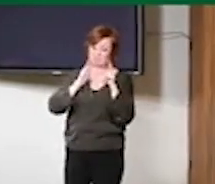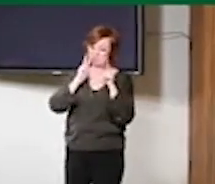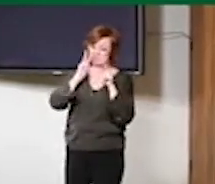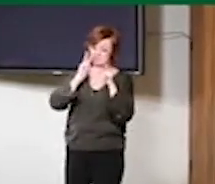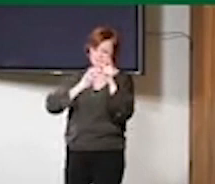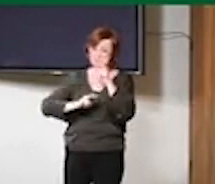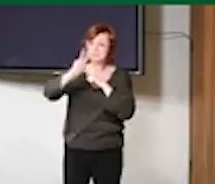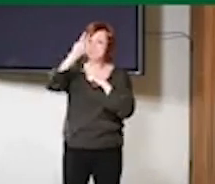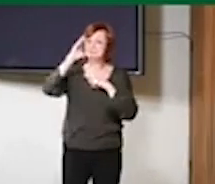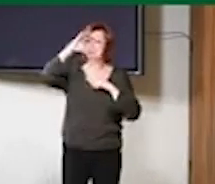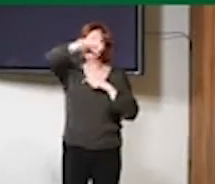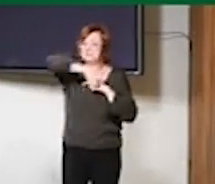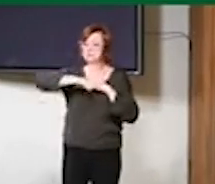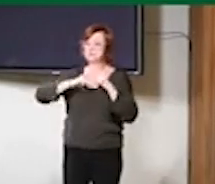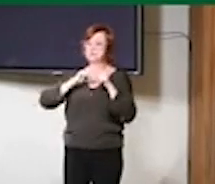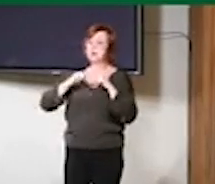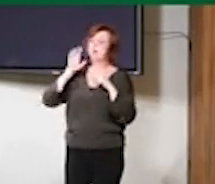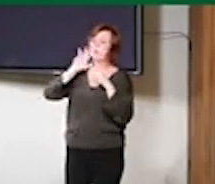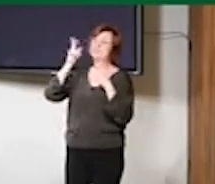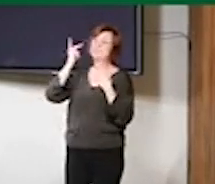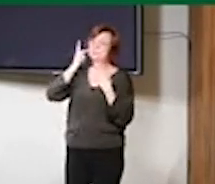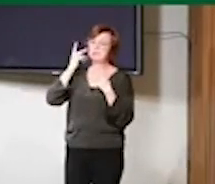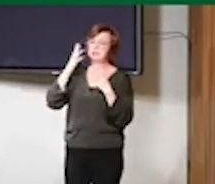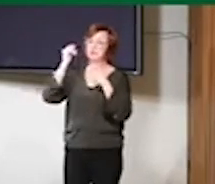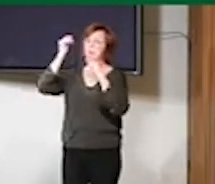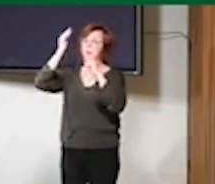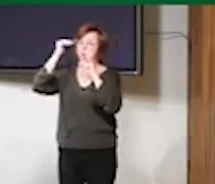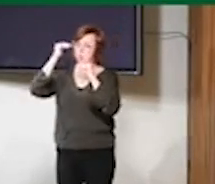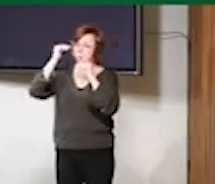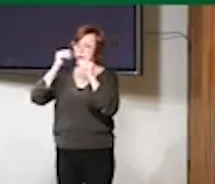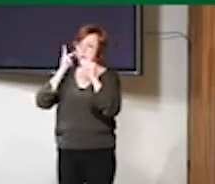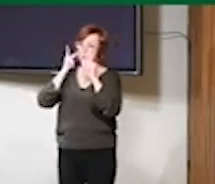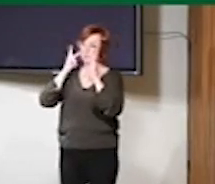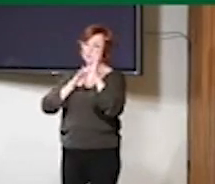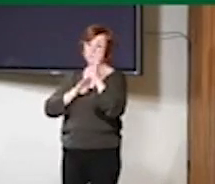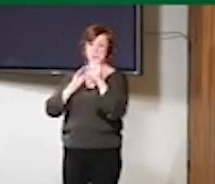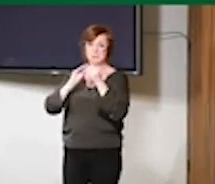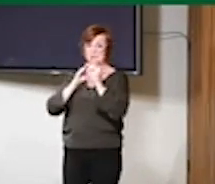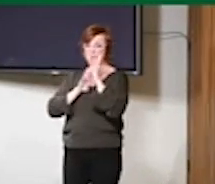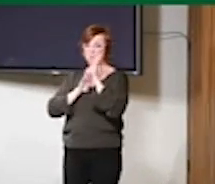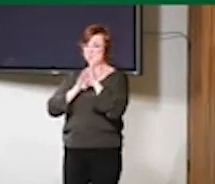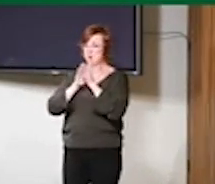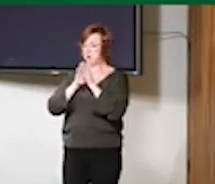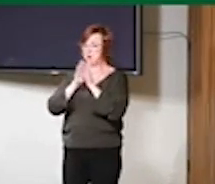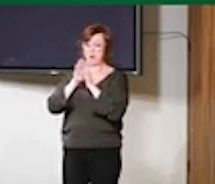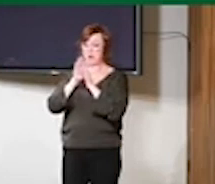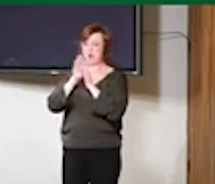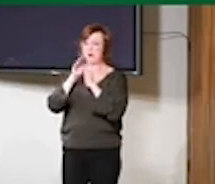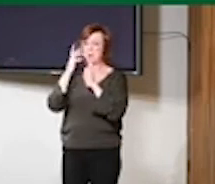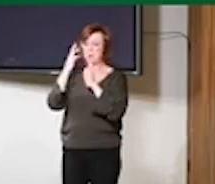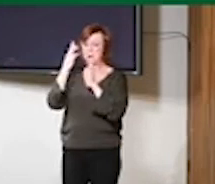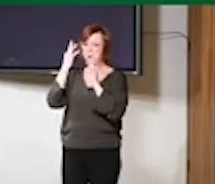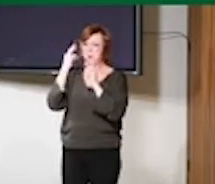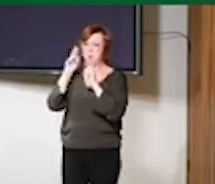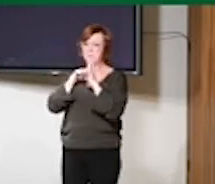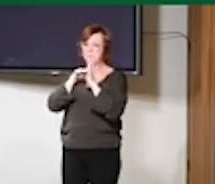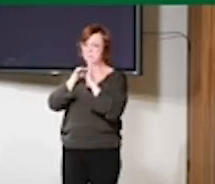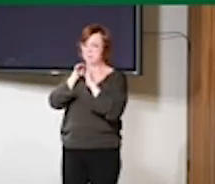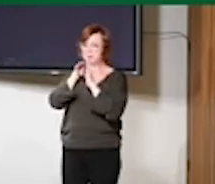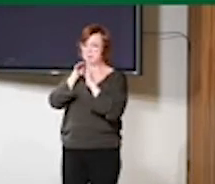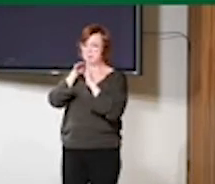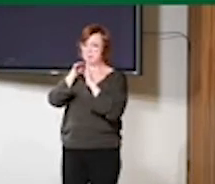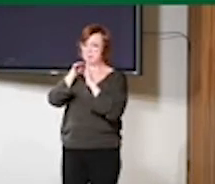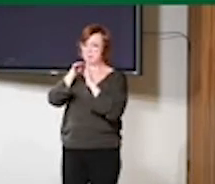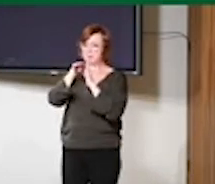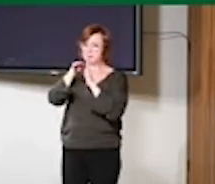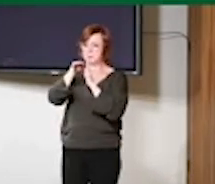we approach this, but we would hope that we start to see a leveling of at least or a slowing in the rate of increase